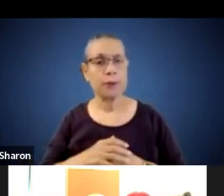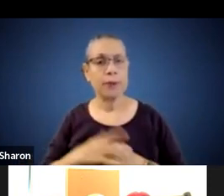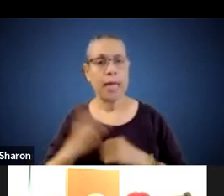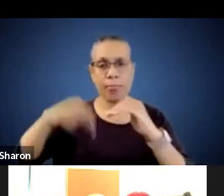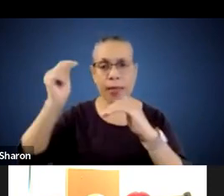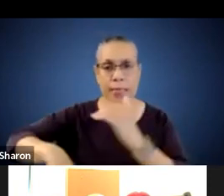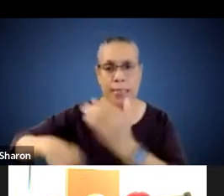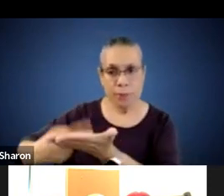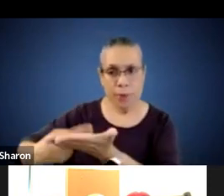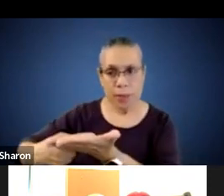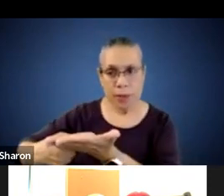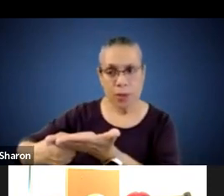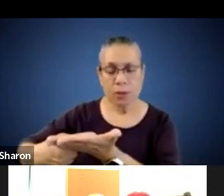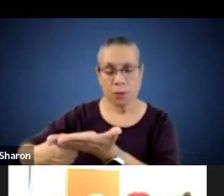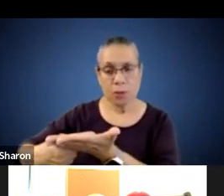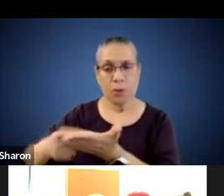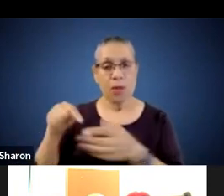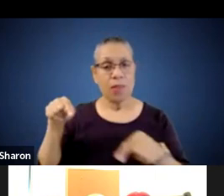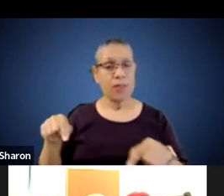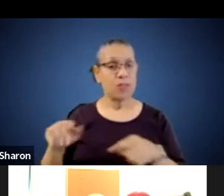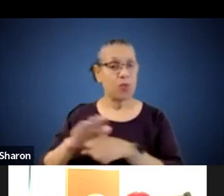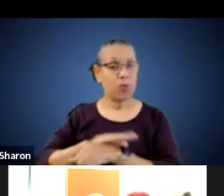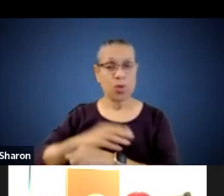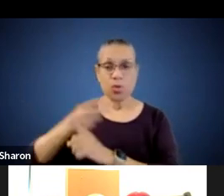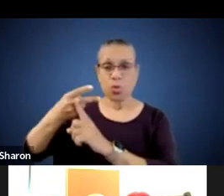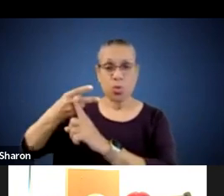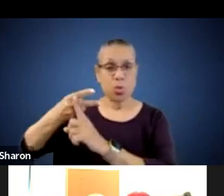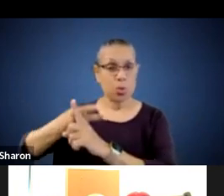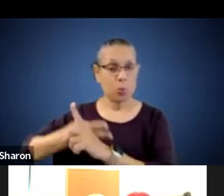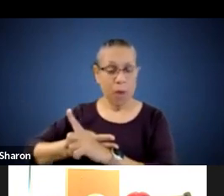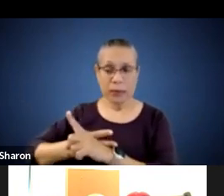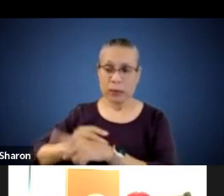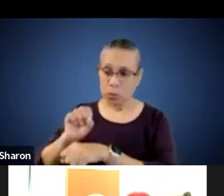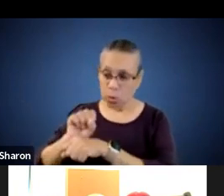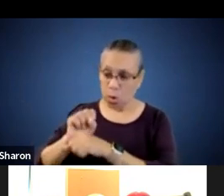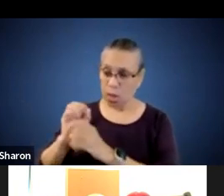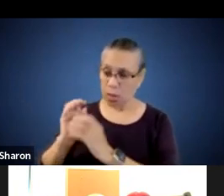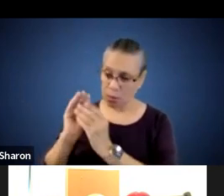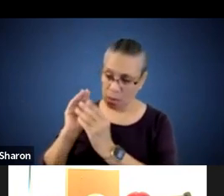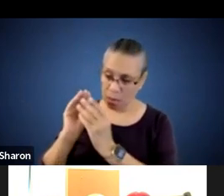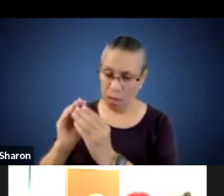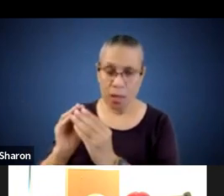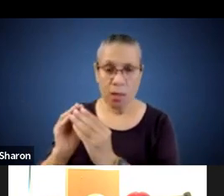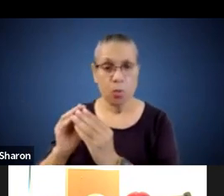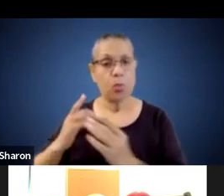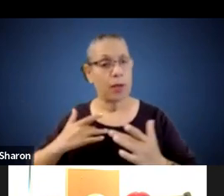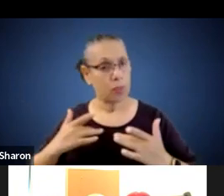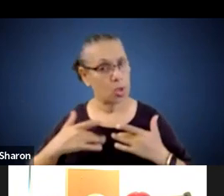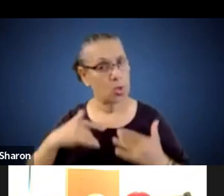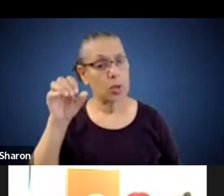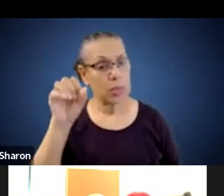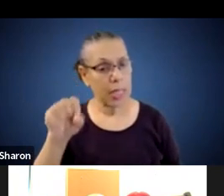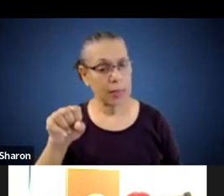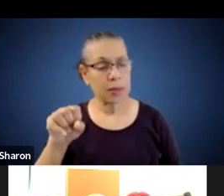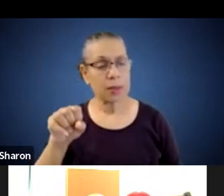conversation during this entire process I think we have raised legitimate concerns about um you know